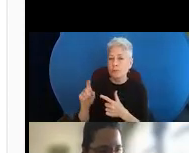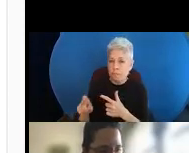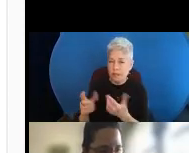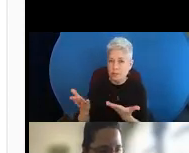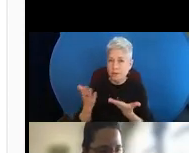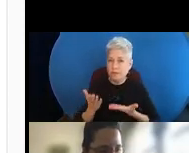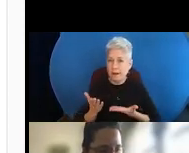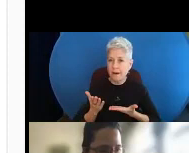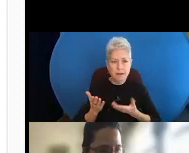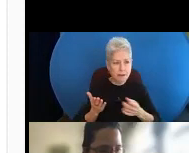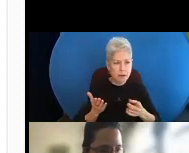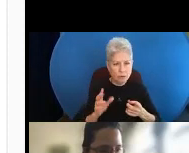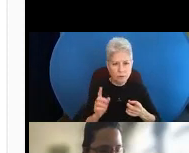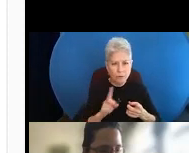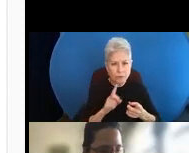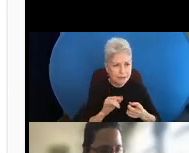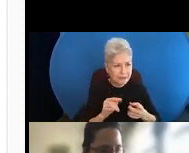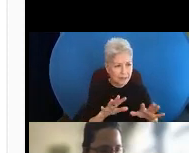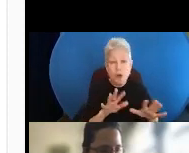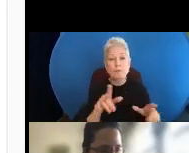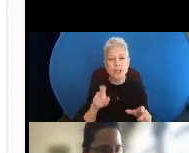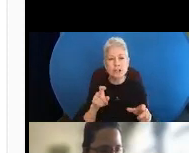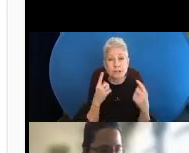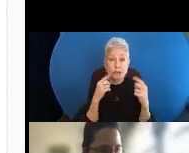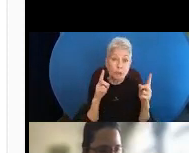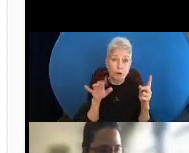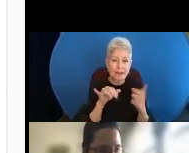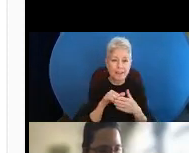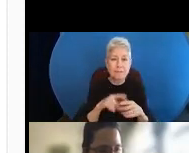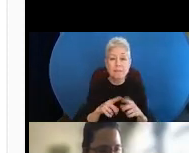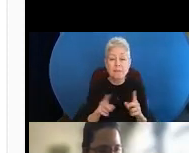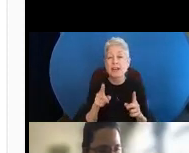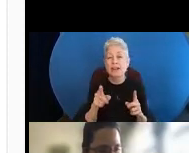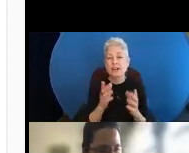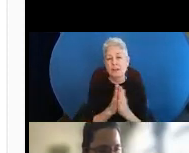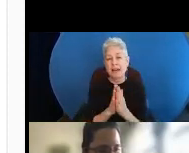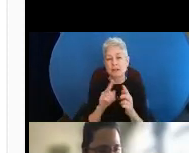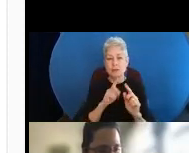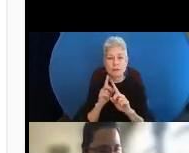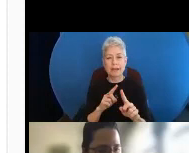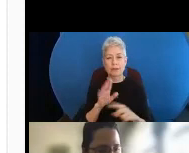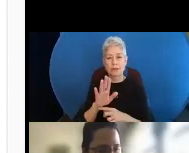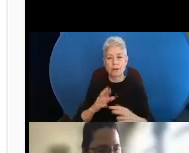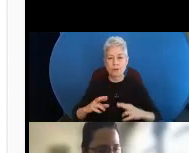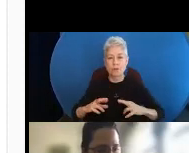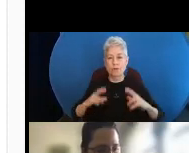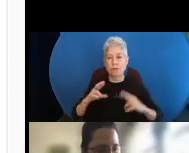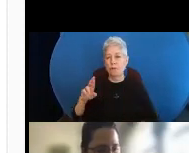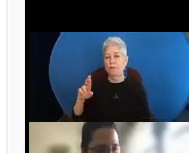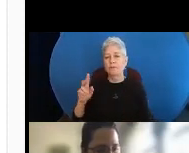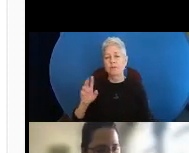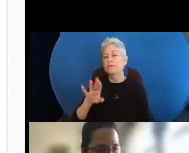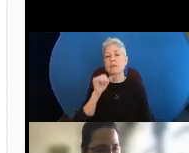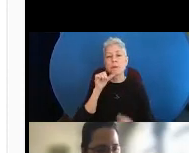there's something wrong here, but it should work that way. Well, you will be asked to enter your your